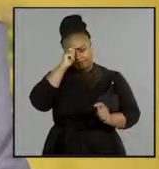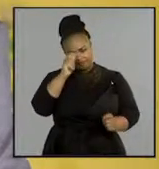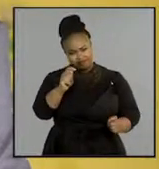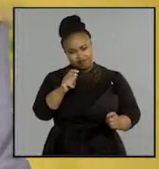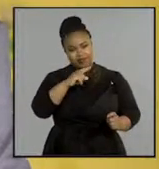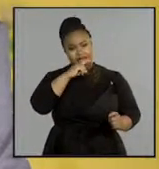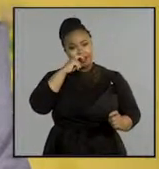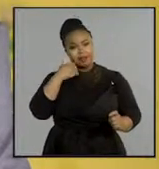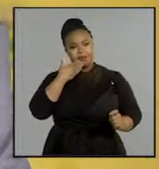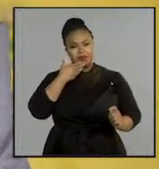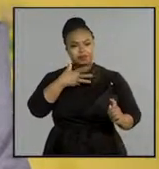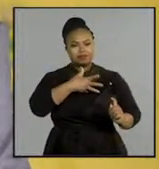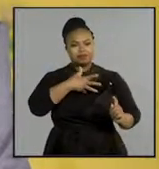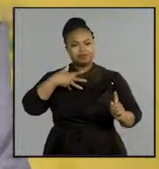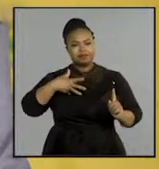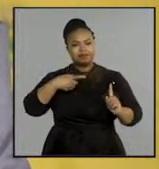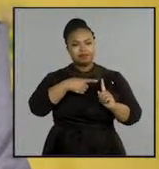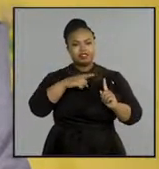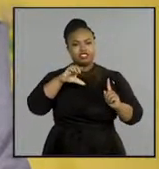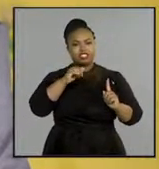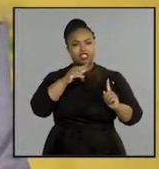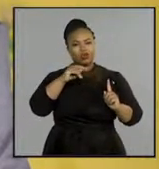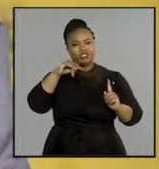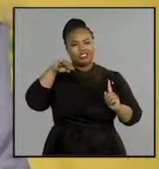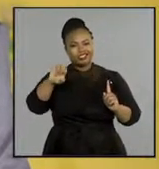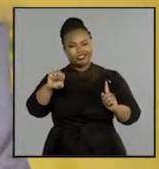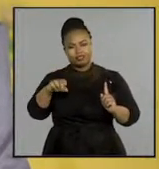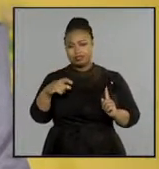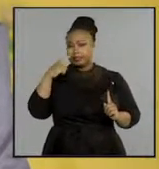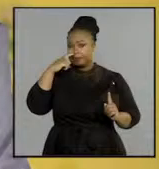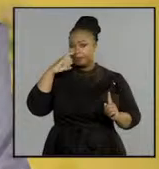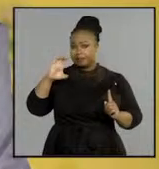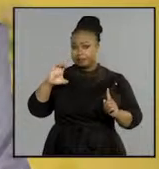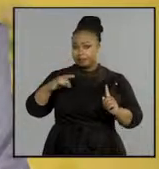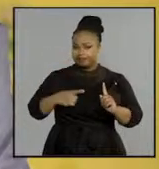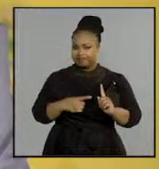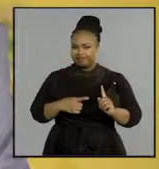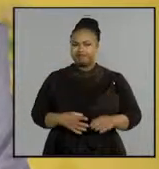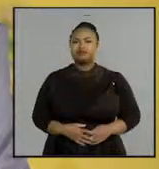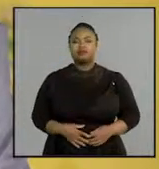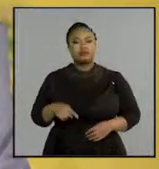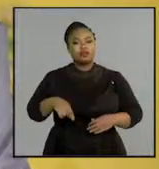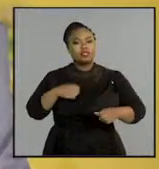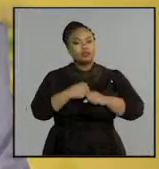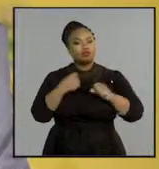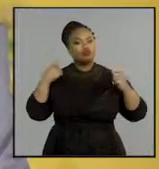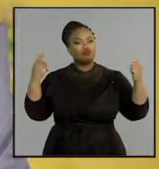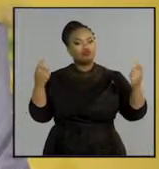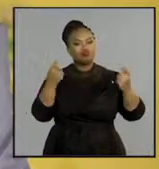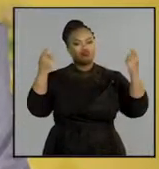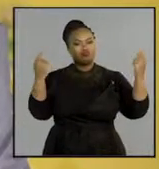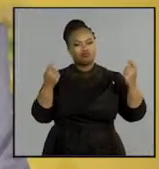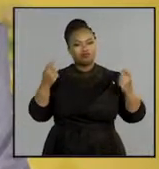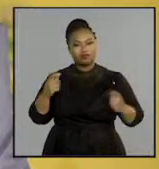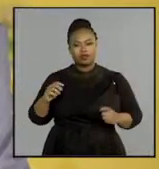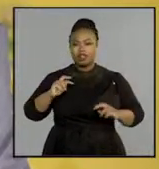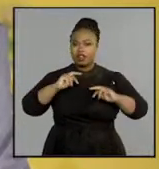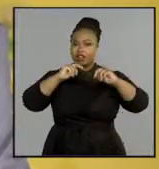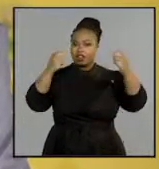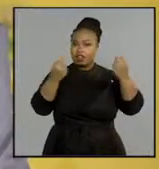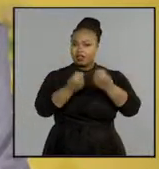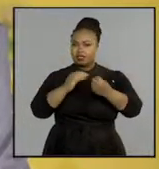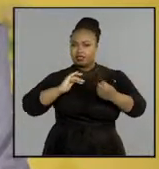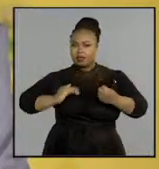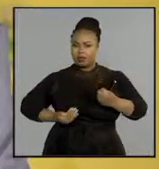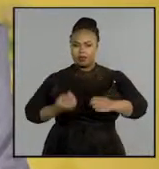Nda. I greet you in the iconic name of Mama Charlotte Mannya Maxeke. We are celebrating this year's edition